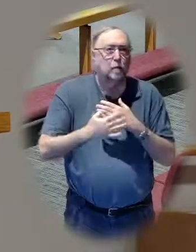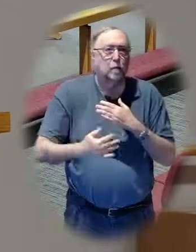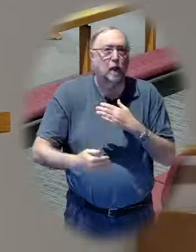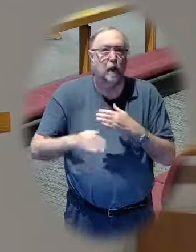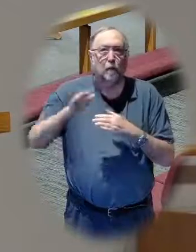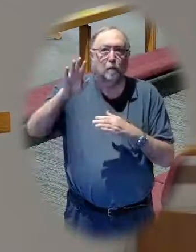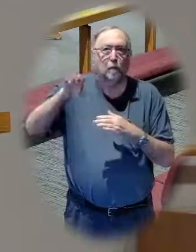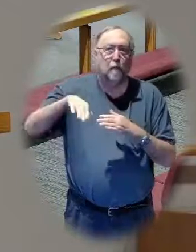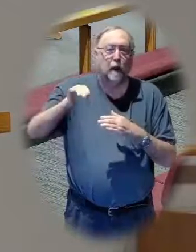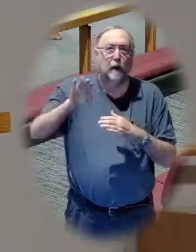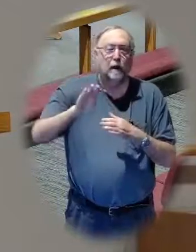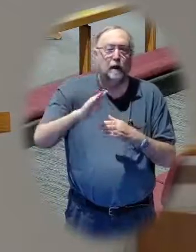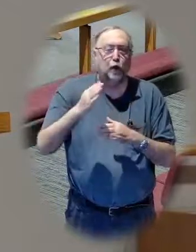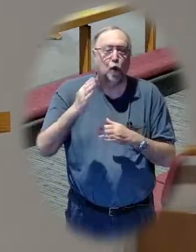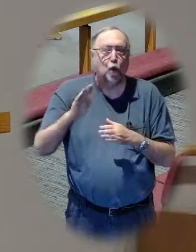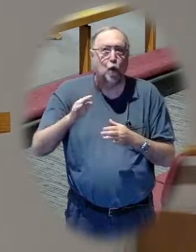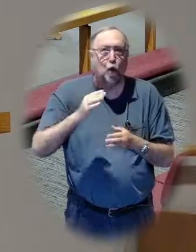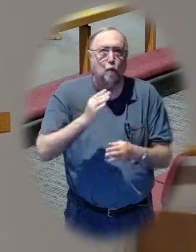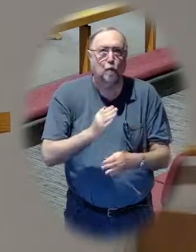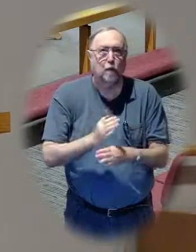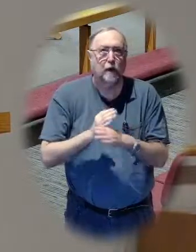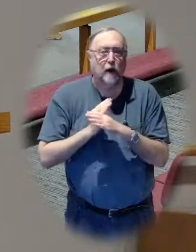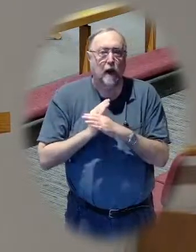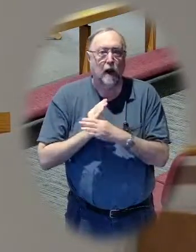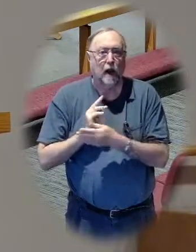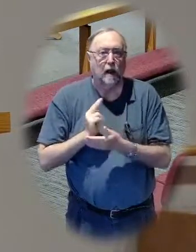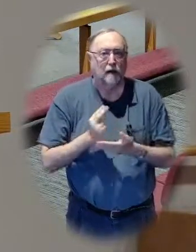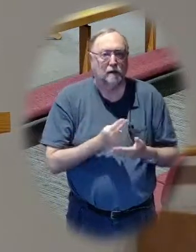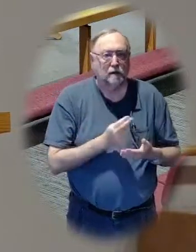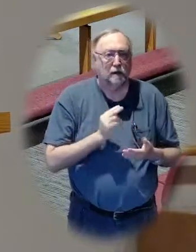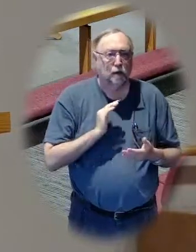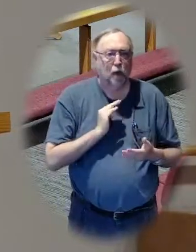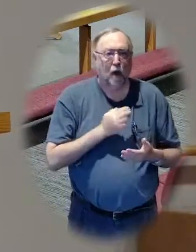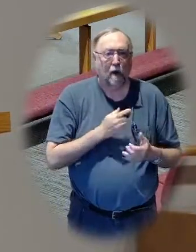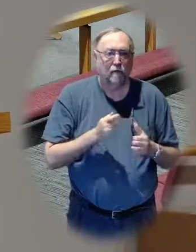so that our firstborn would not die.